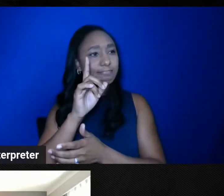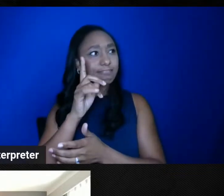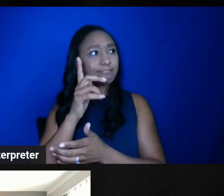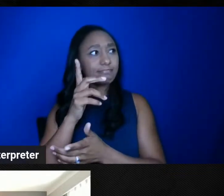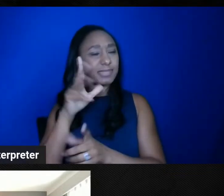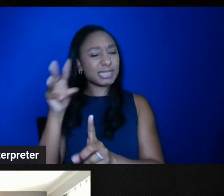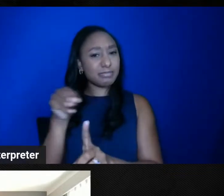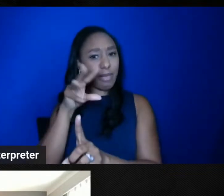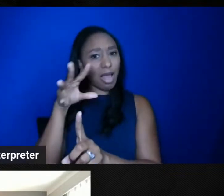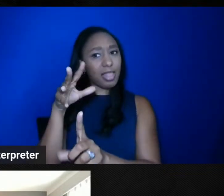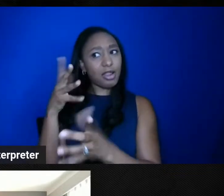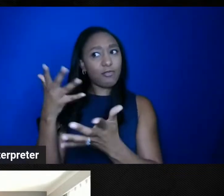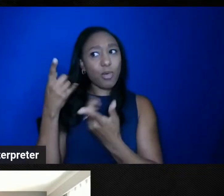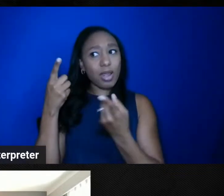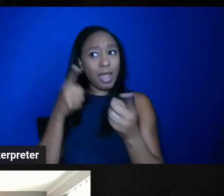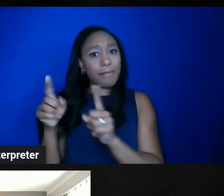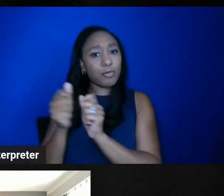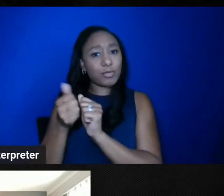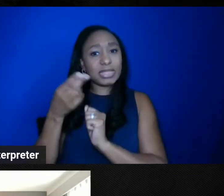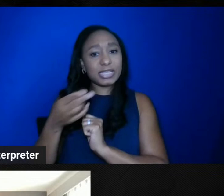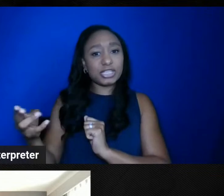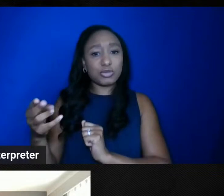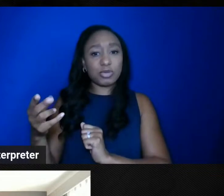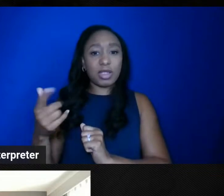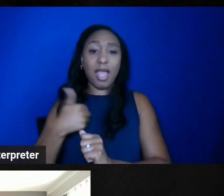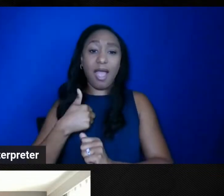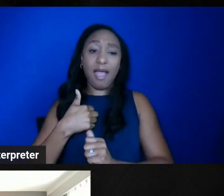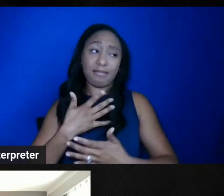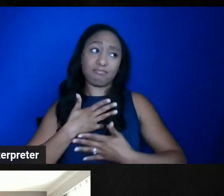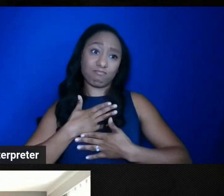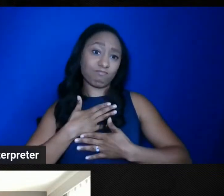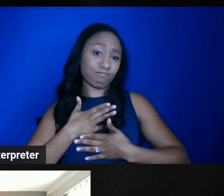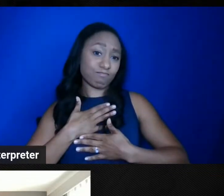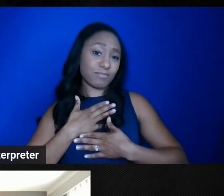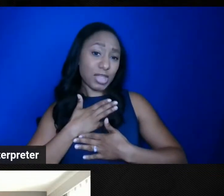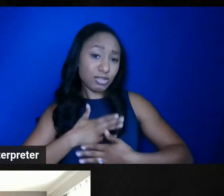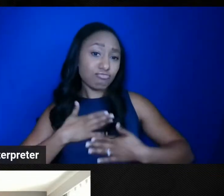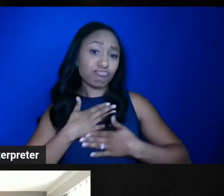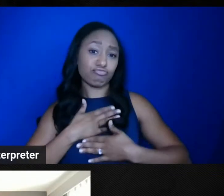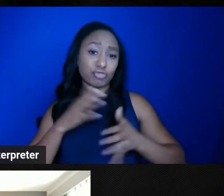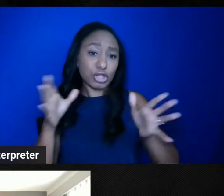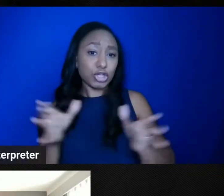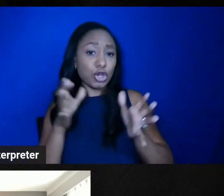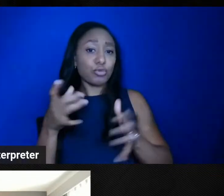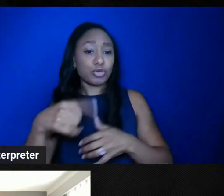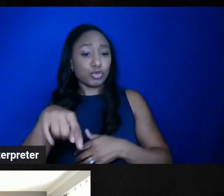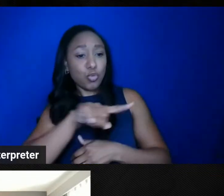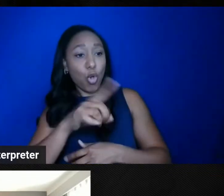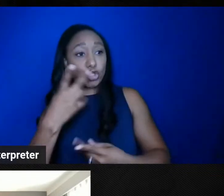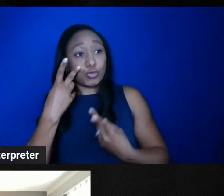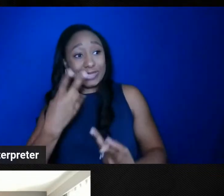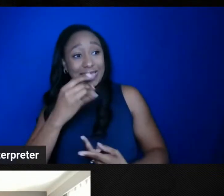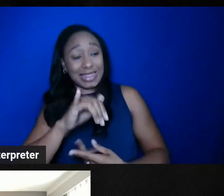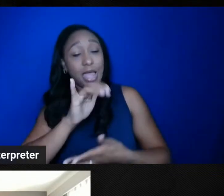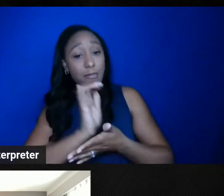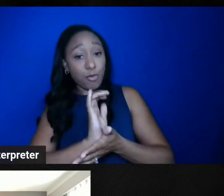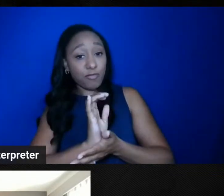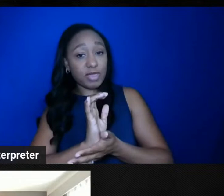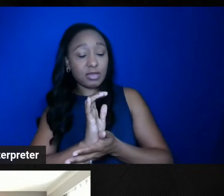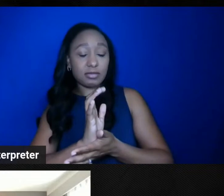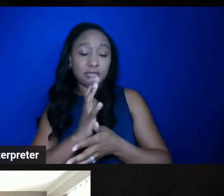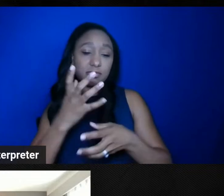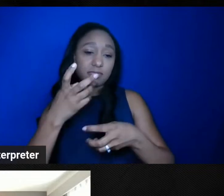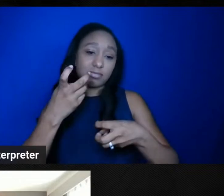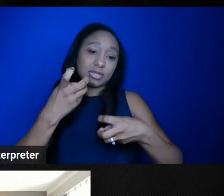seen it, I'd encourage you to take a look. It is very hard to watch, which of course is the point. There is